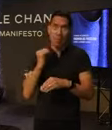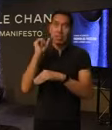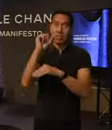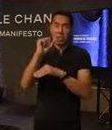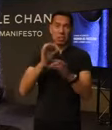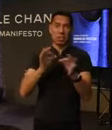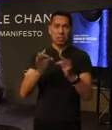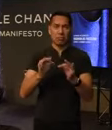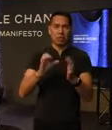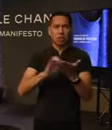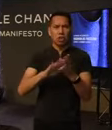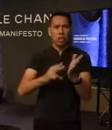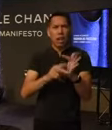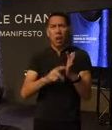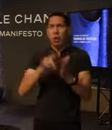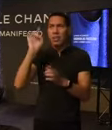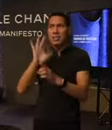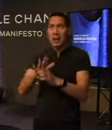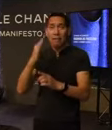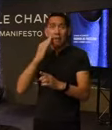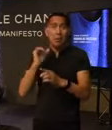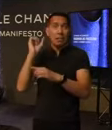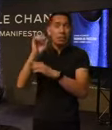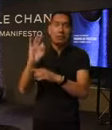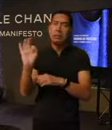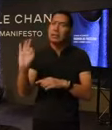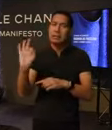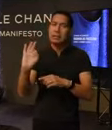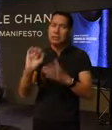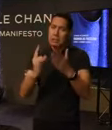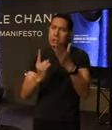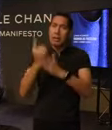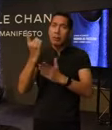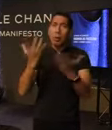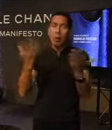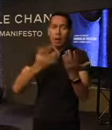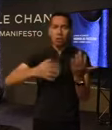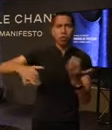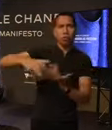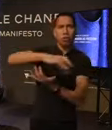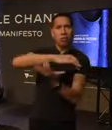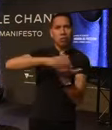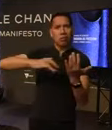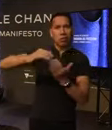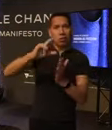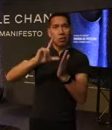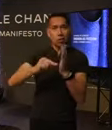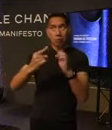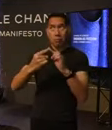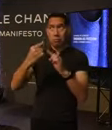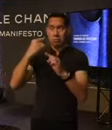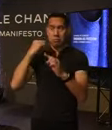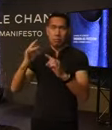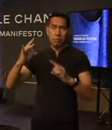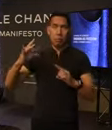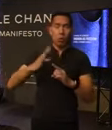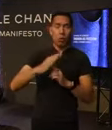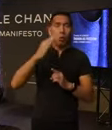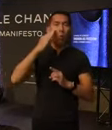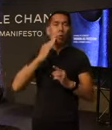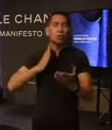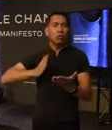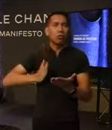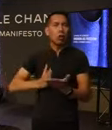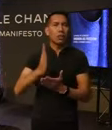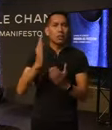didn't identify as a feminist, her designs emerged on the fashion and social scene at a critical time in the narrative of women's rights